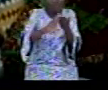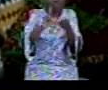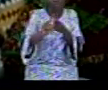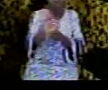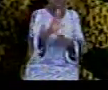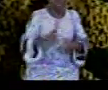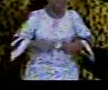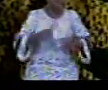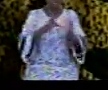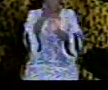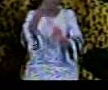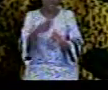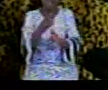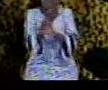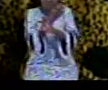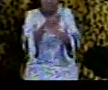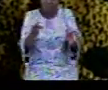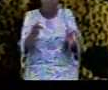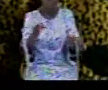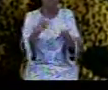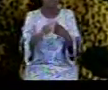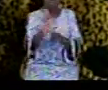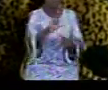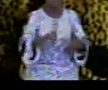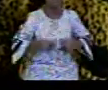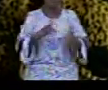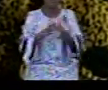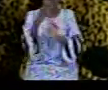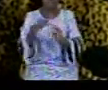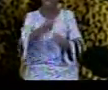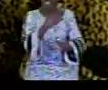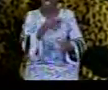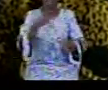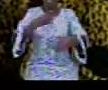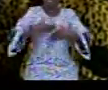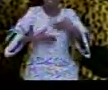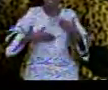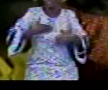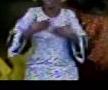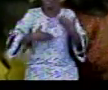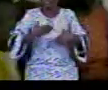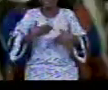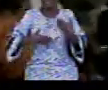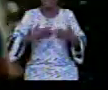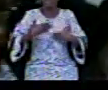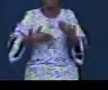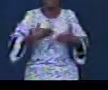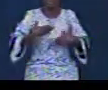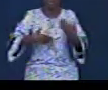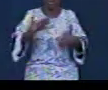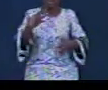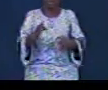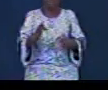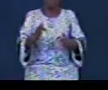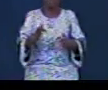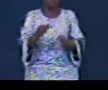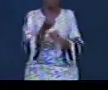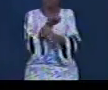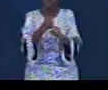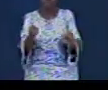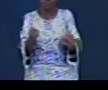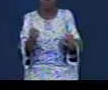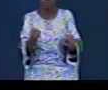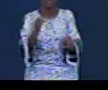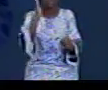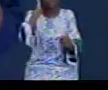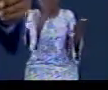life, freedom to your life, and the joy of salvation and the peace that comes with salvation is going to bring